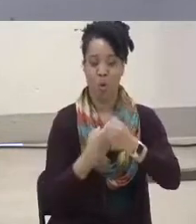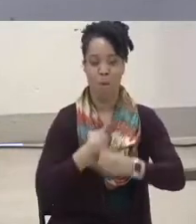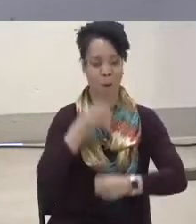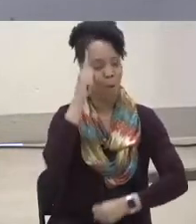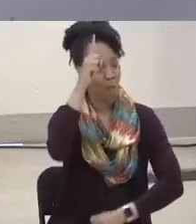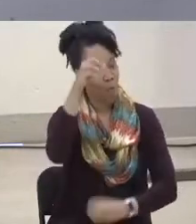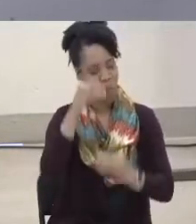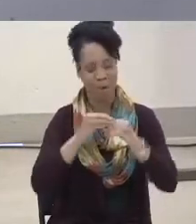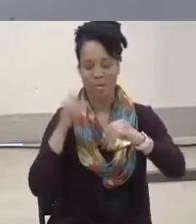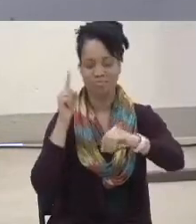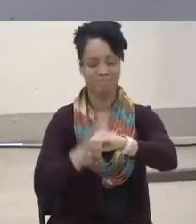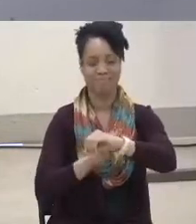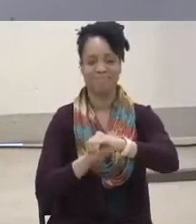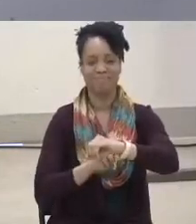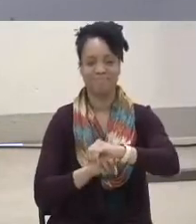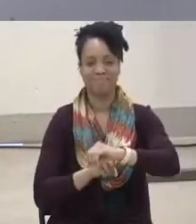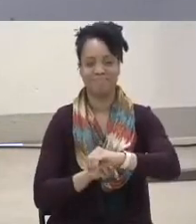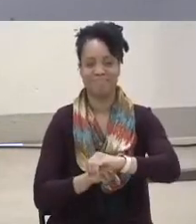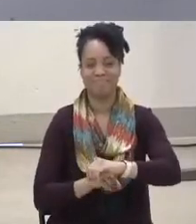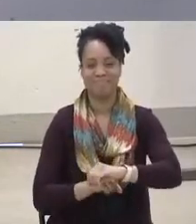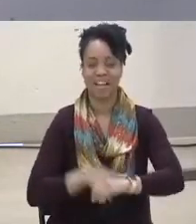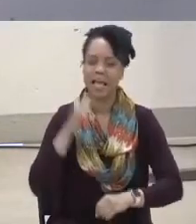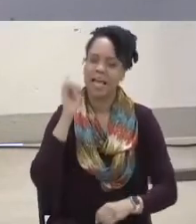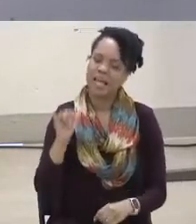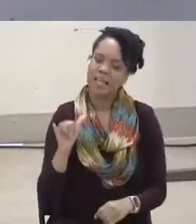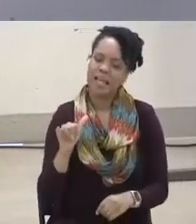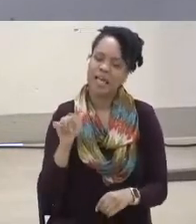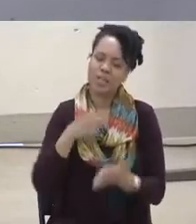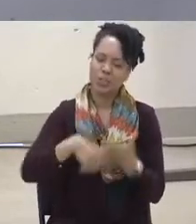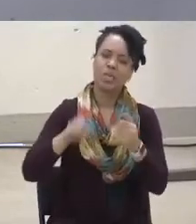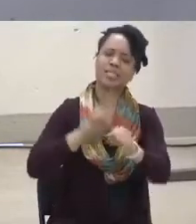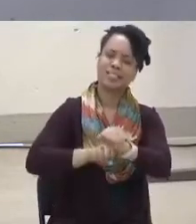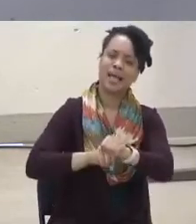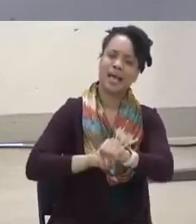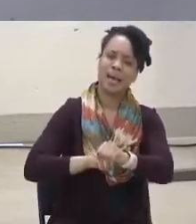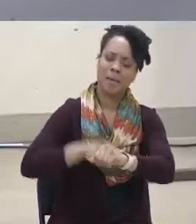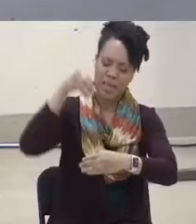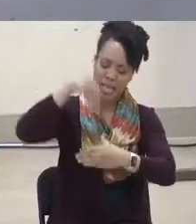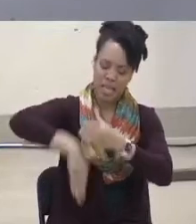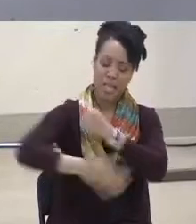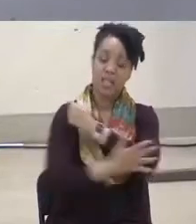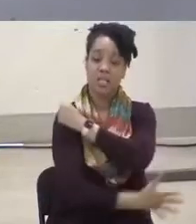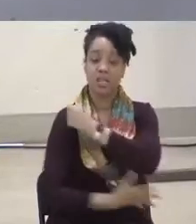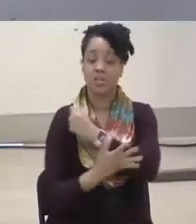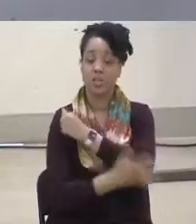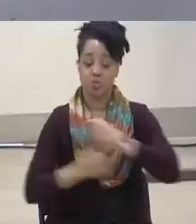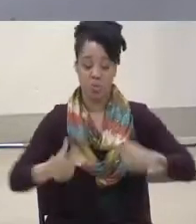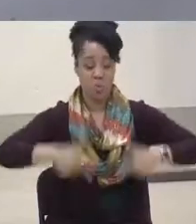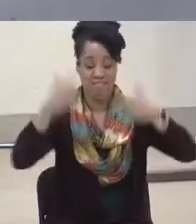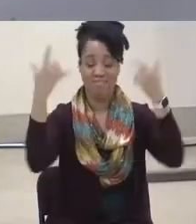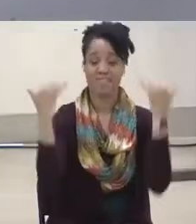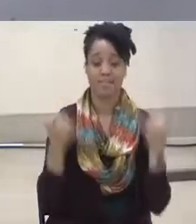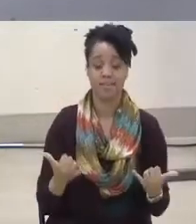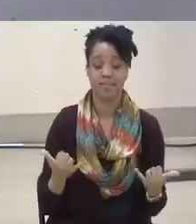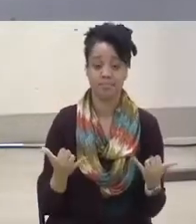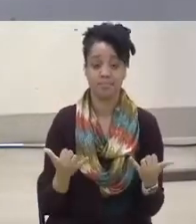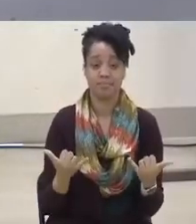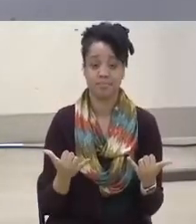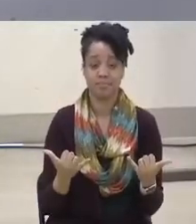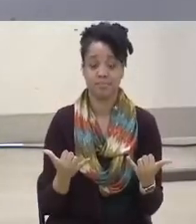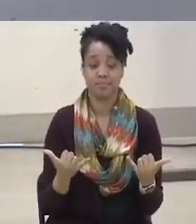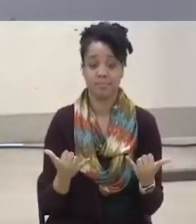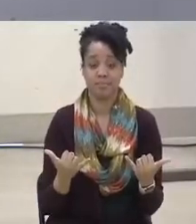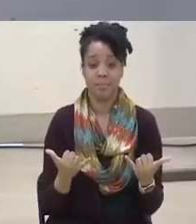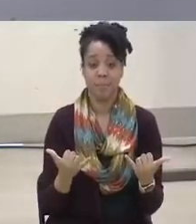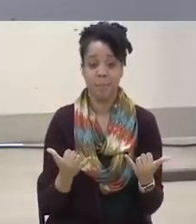puede restaurarme una vez más. And that's what time it is in the country that we live in right now. Y ese es el tiempo que estamos